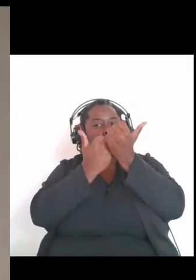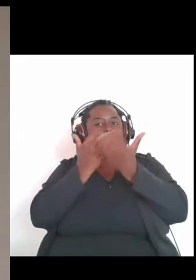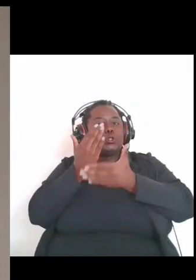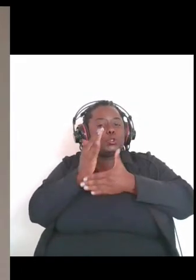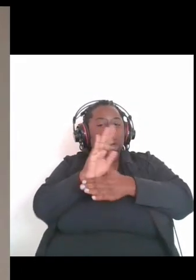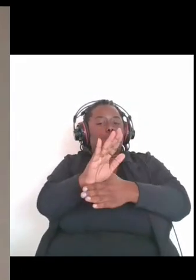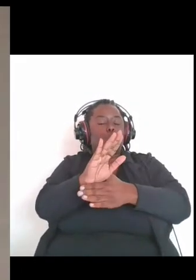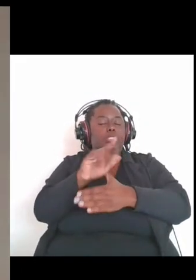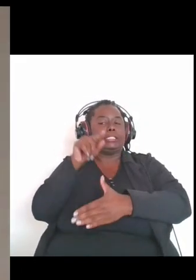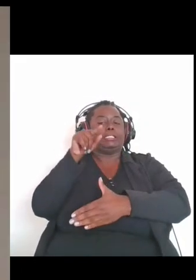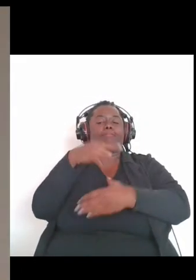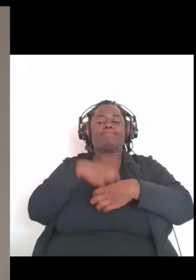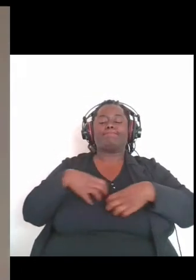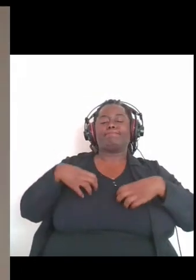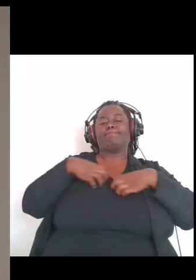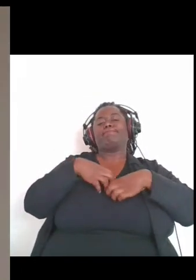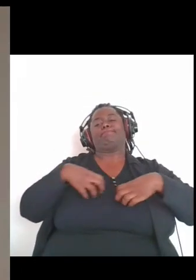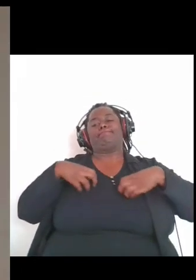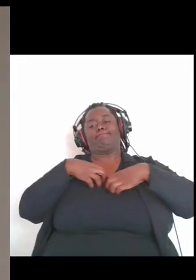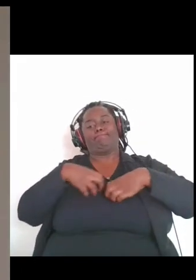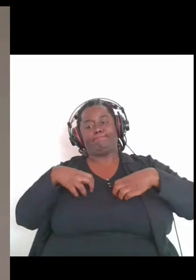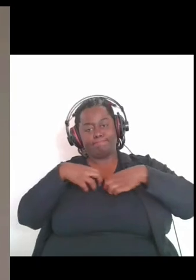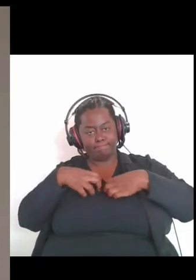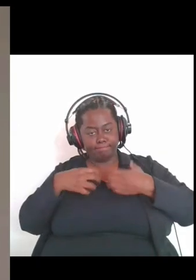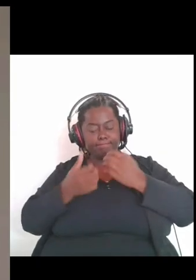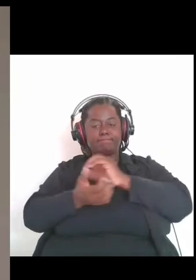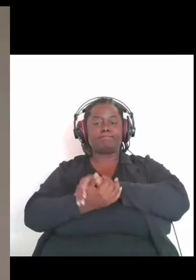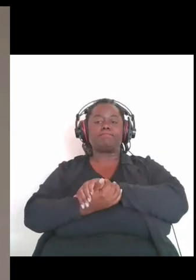this kind of help so to speak